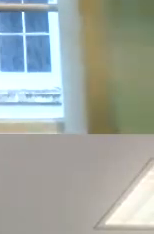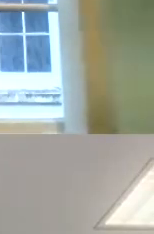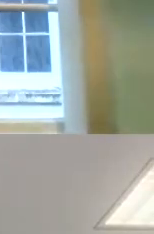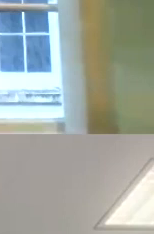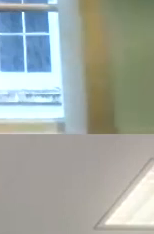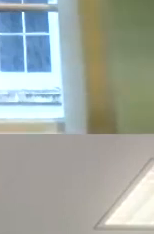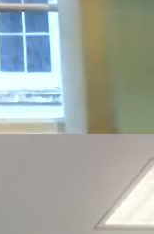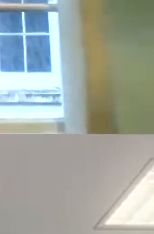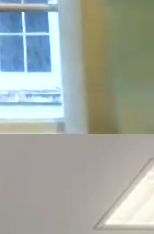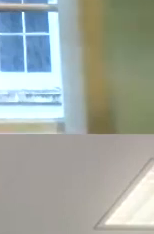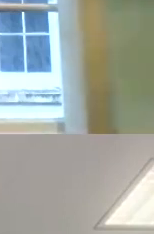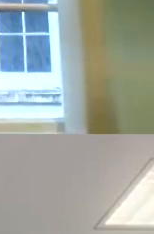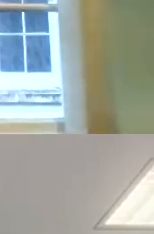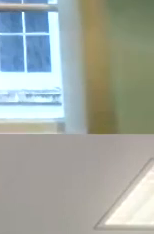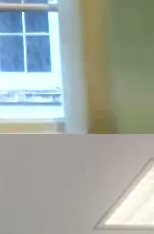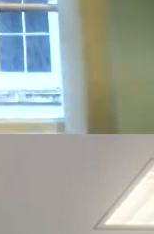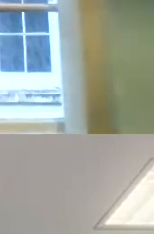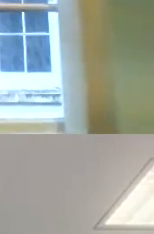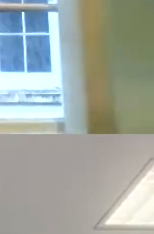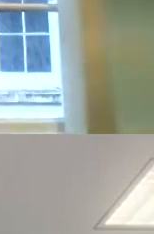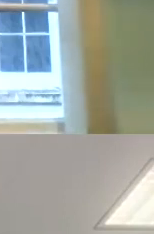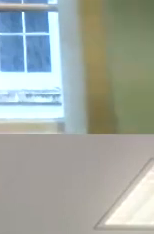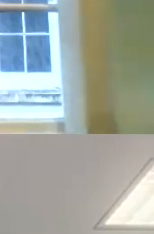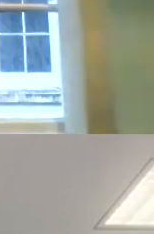just generally don't treat children.